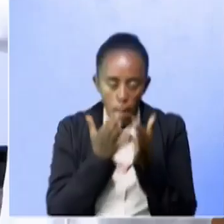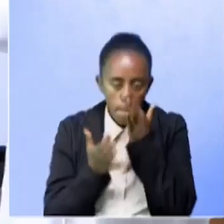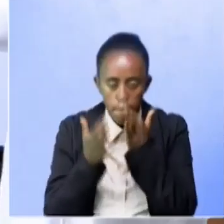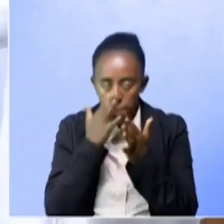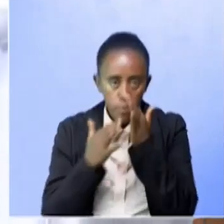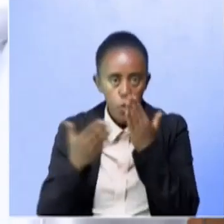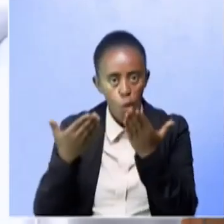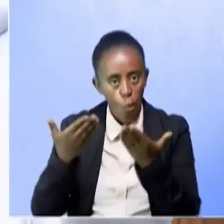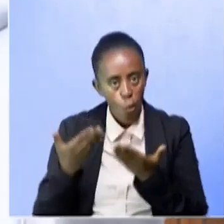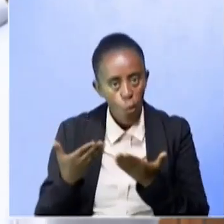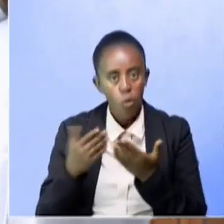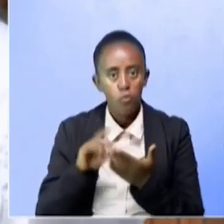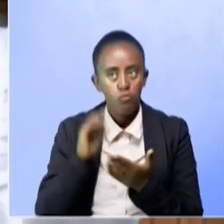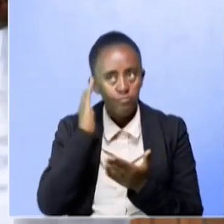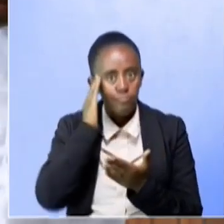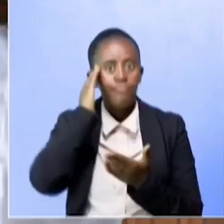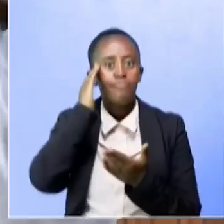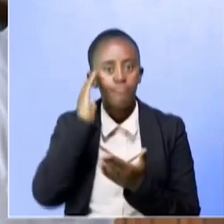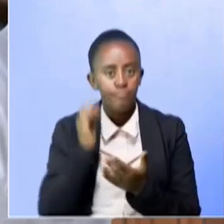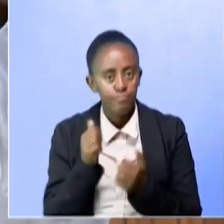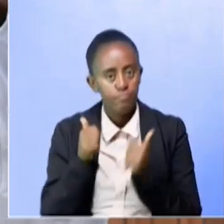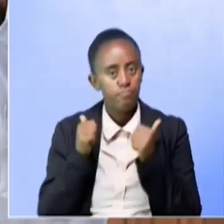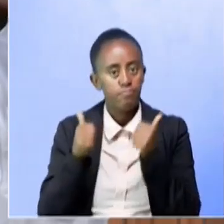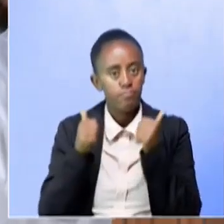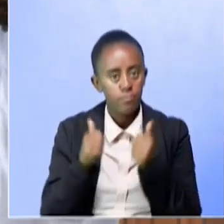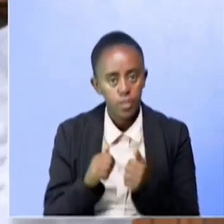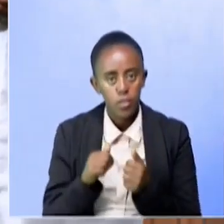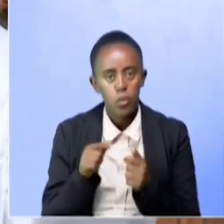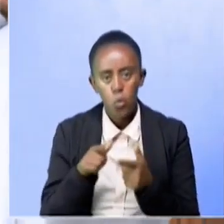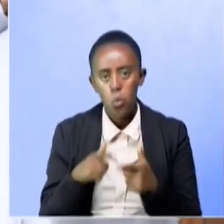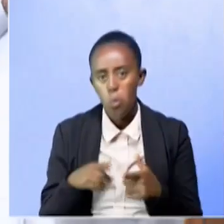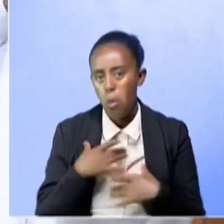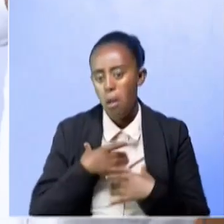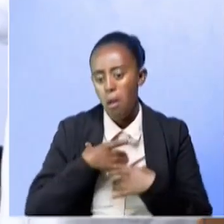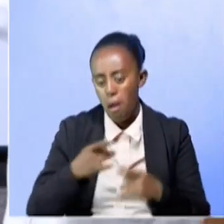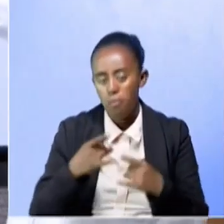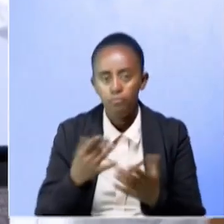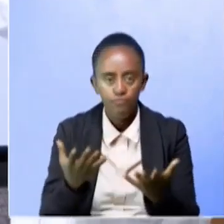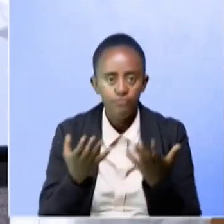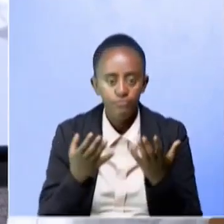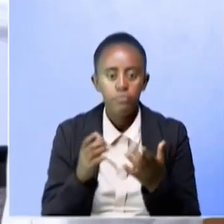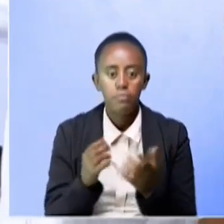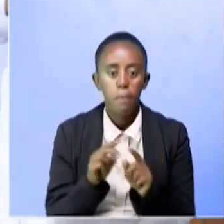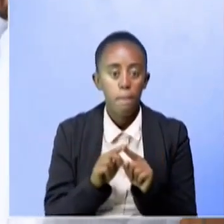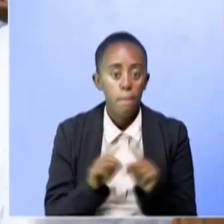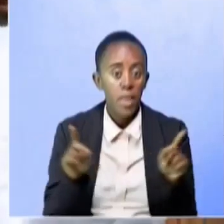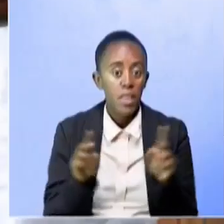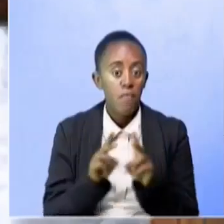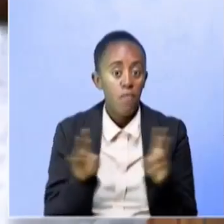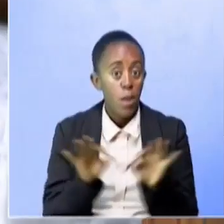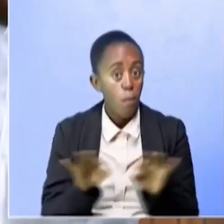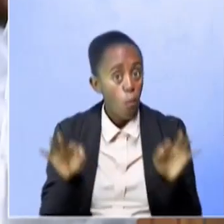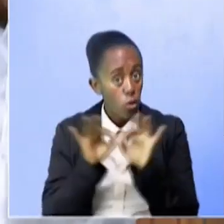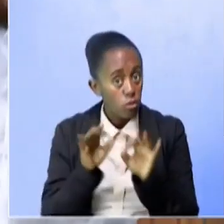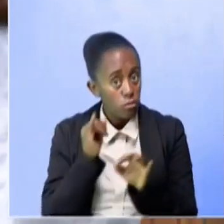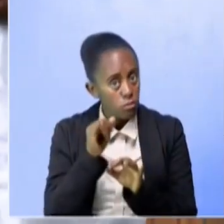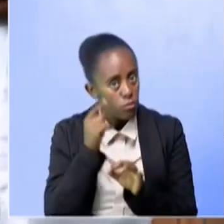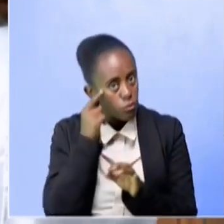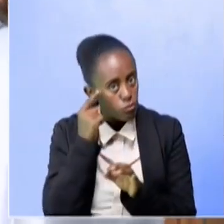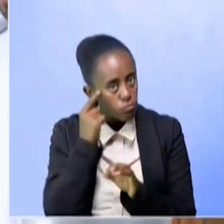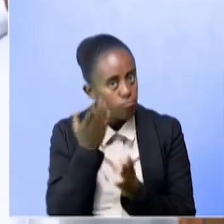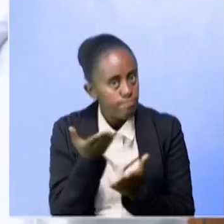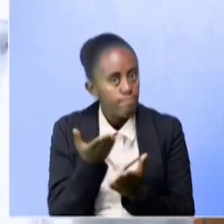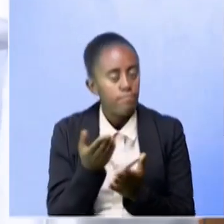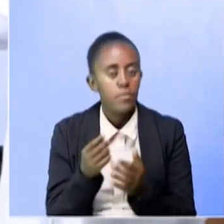to master it and use it as you like. But the very important issue that is you have to keep the